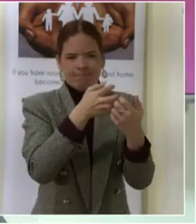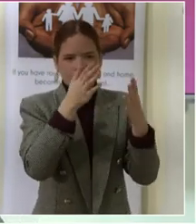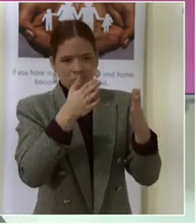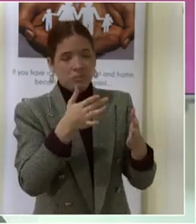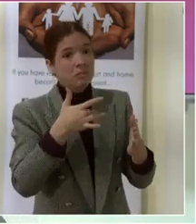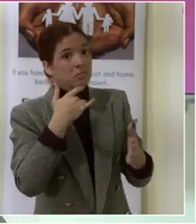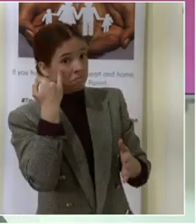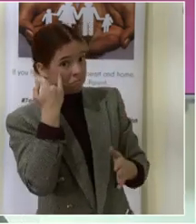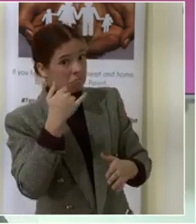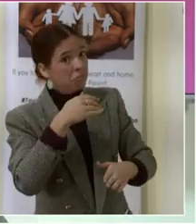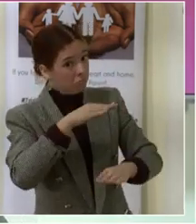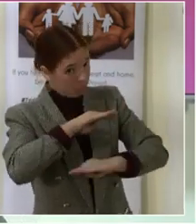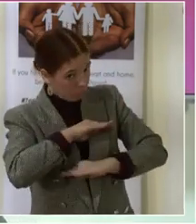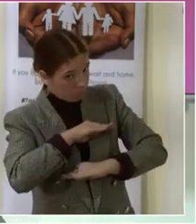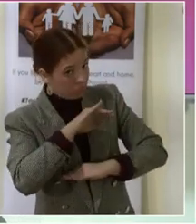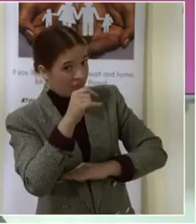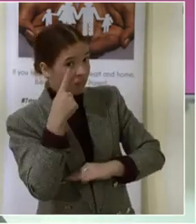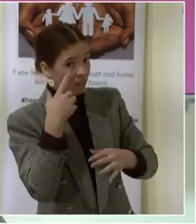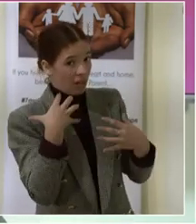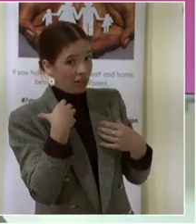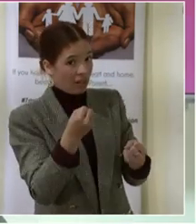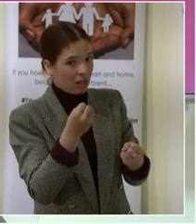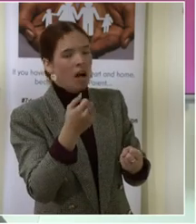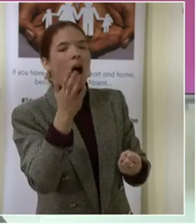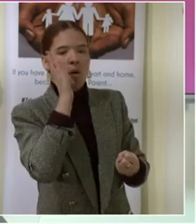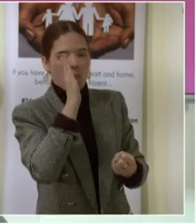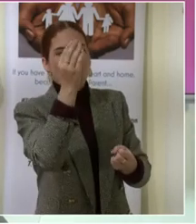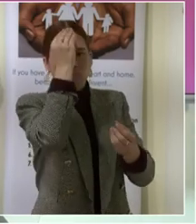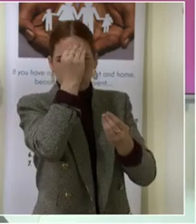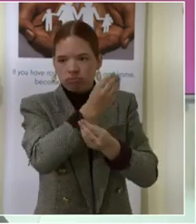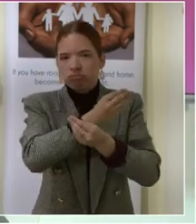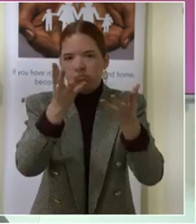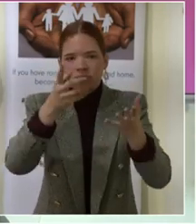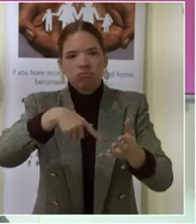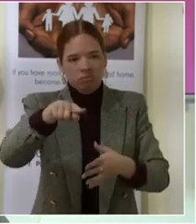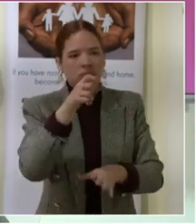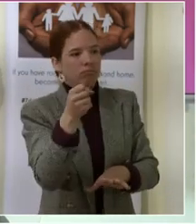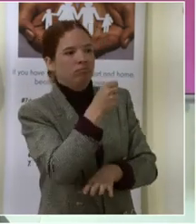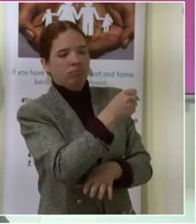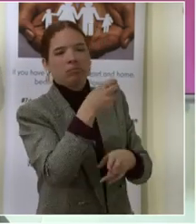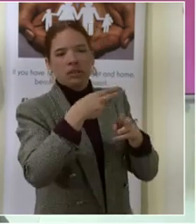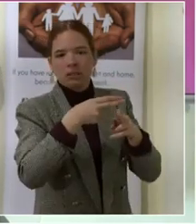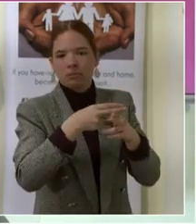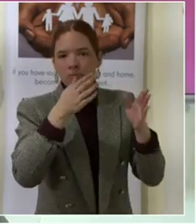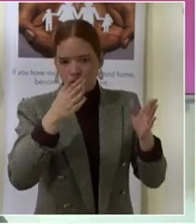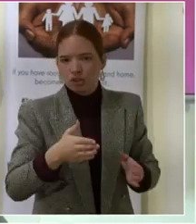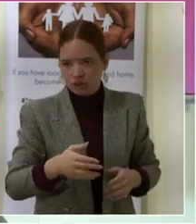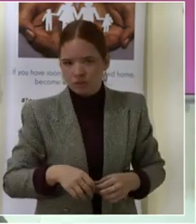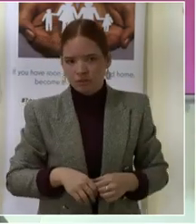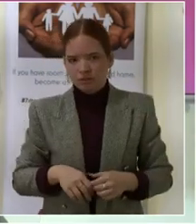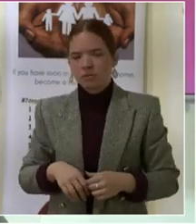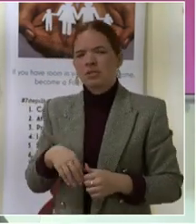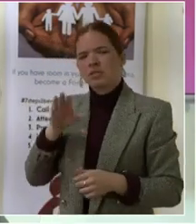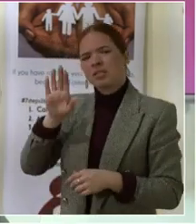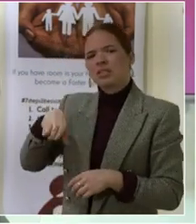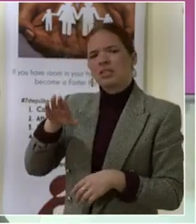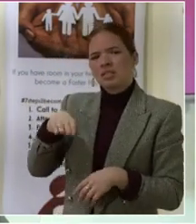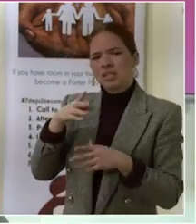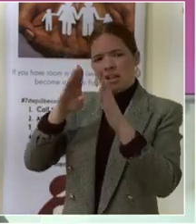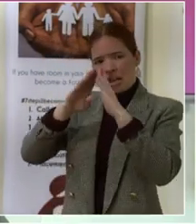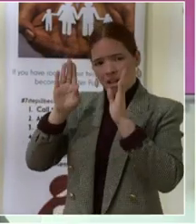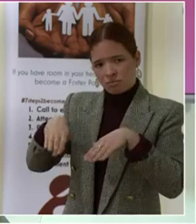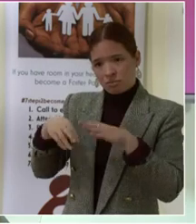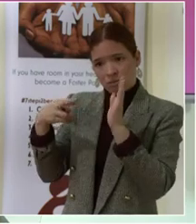then I'm looking forward to bringing that to the public. And then, as we speak, the House of Representatives is